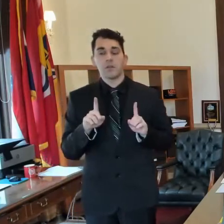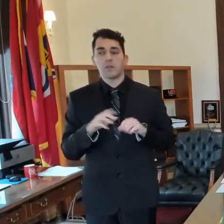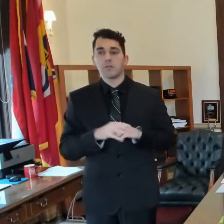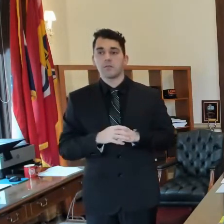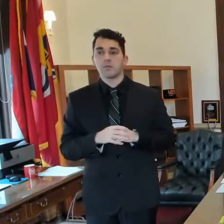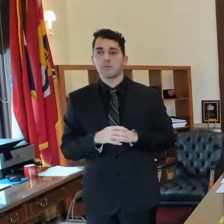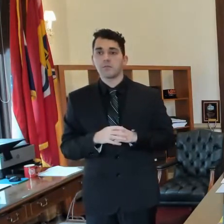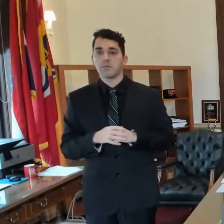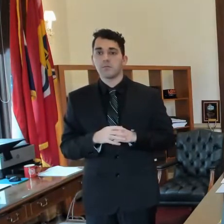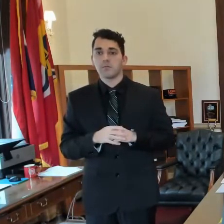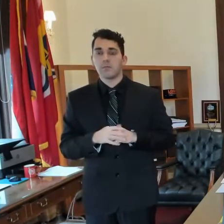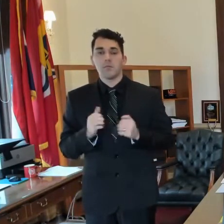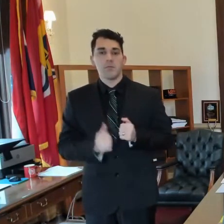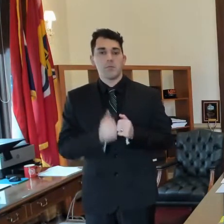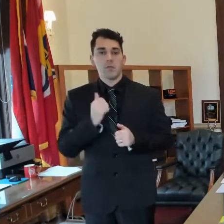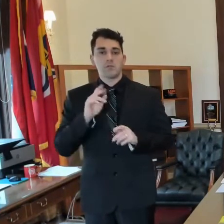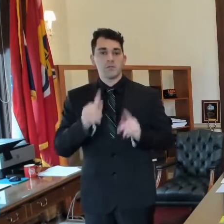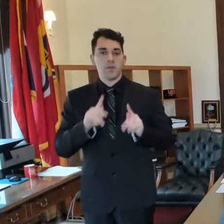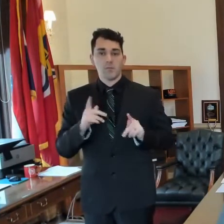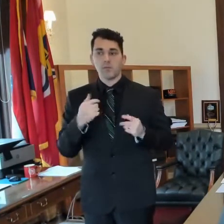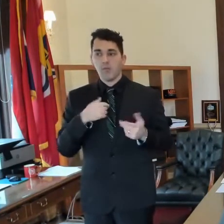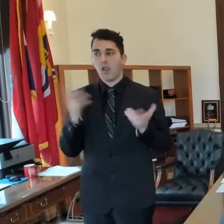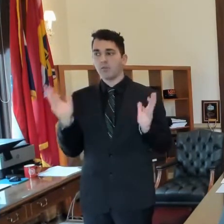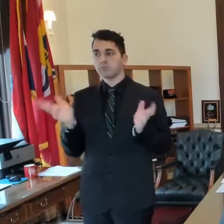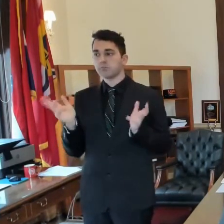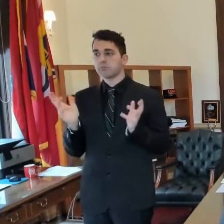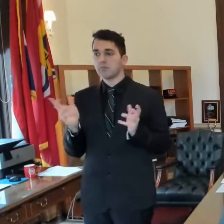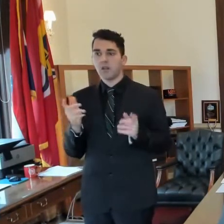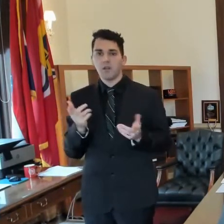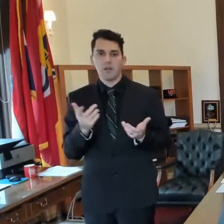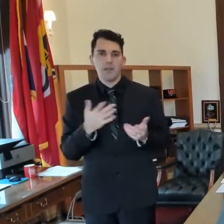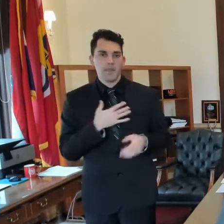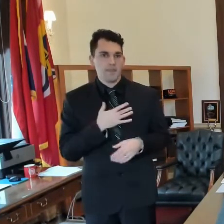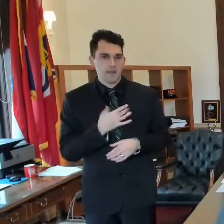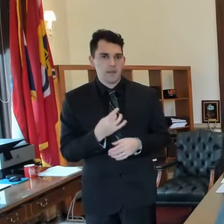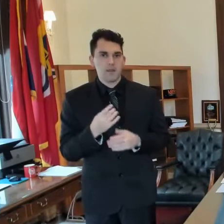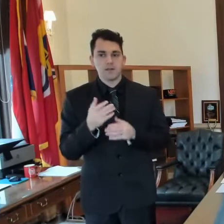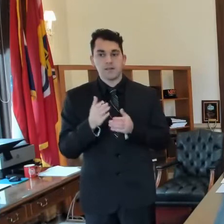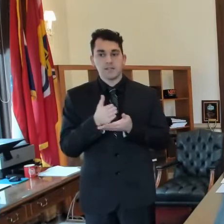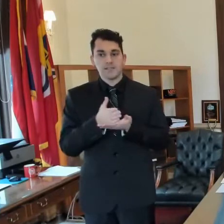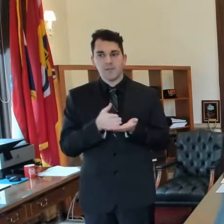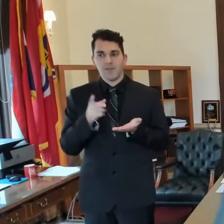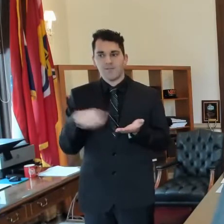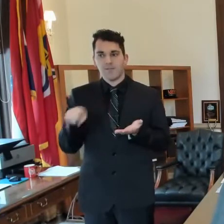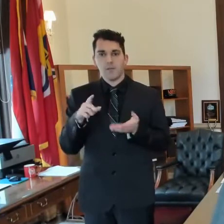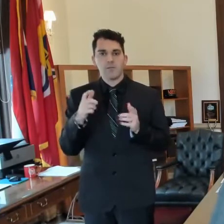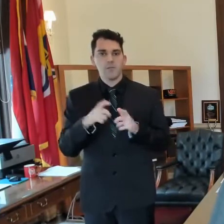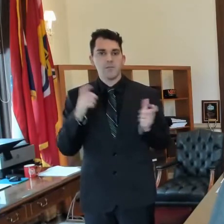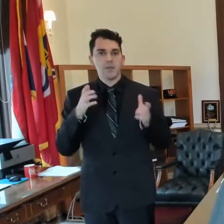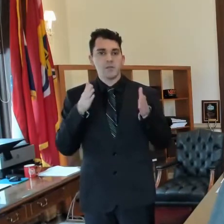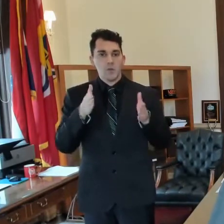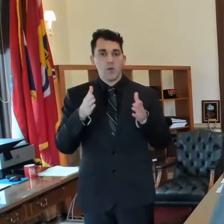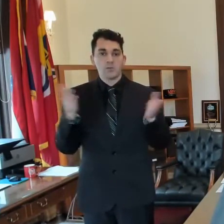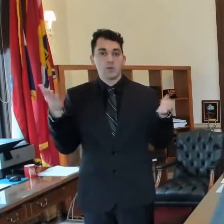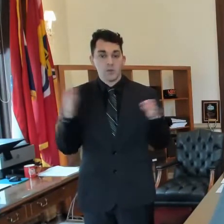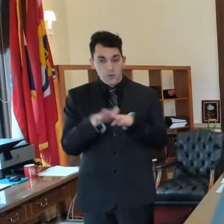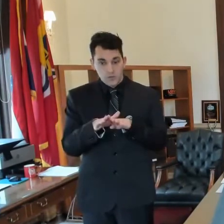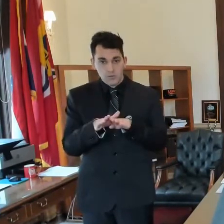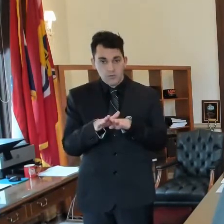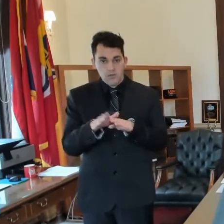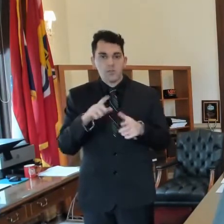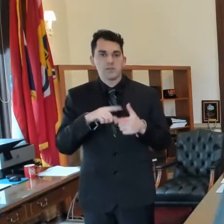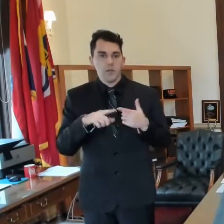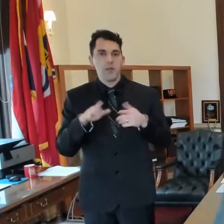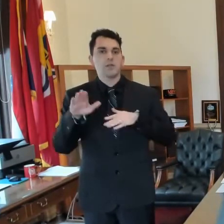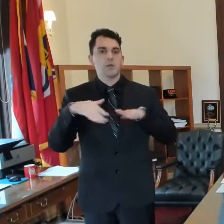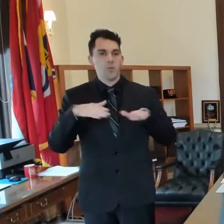most of the people who I speak with like to have some of those major roads closed to cars, so that